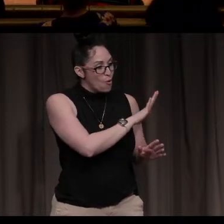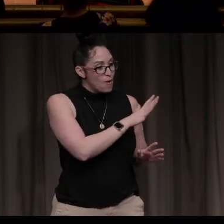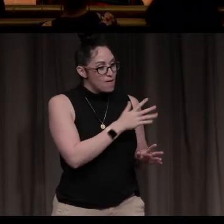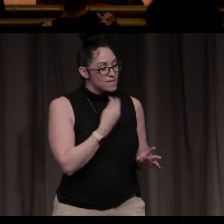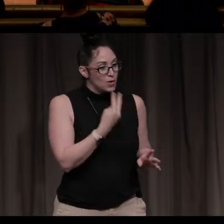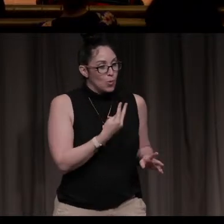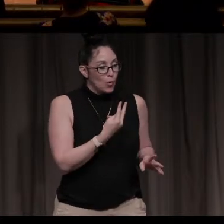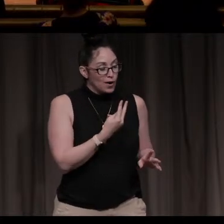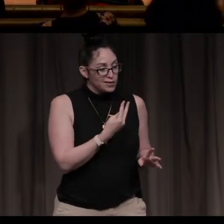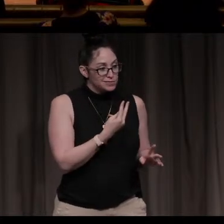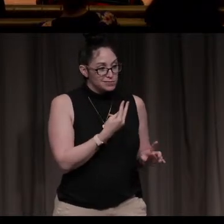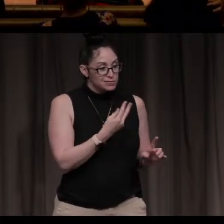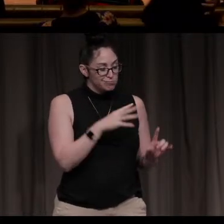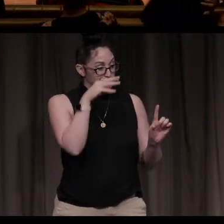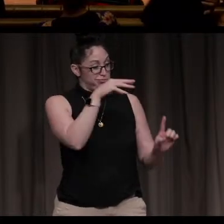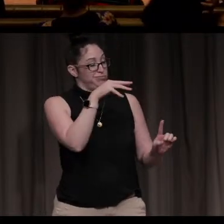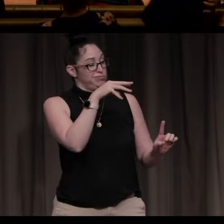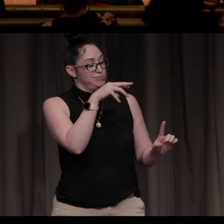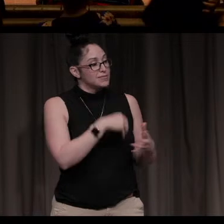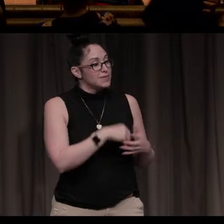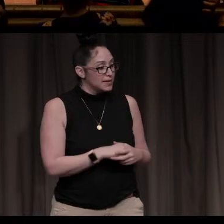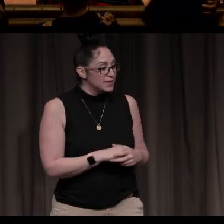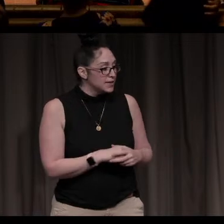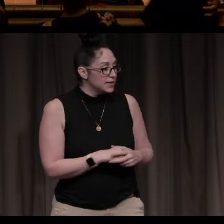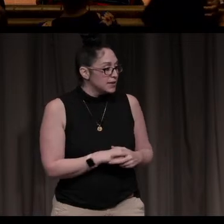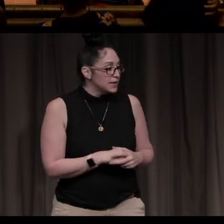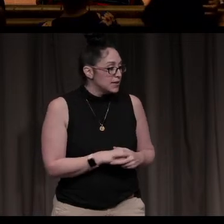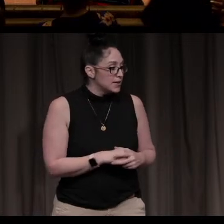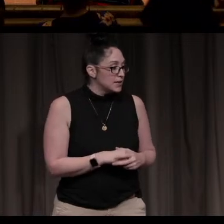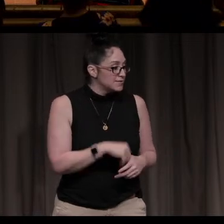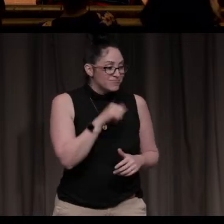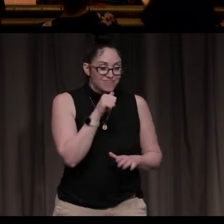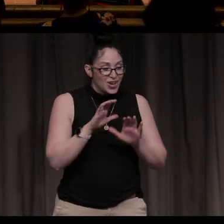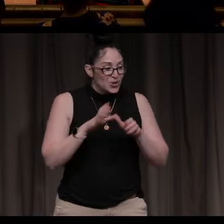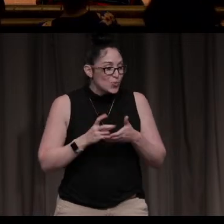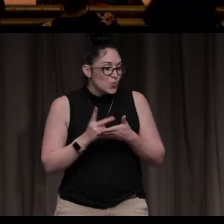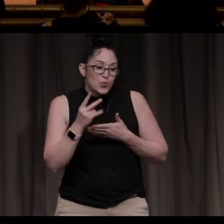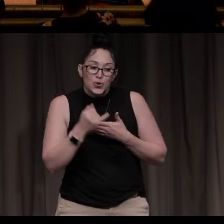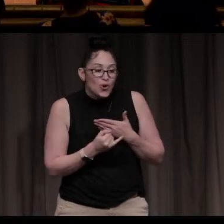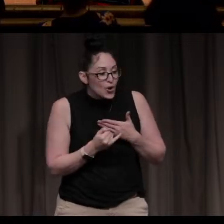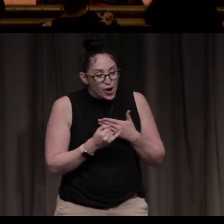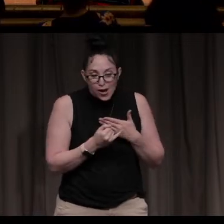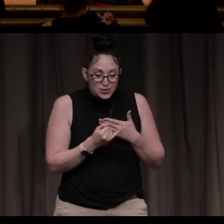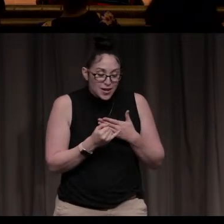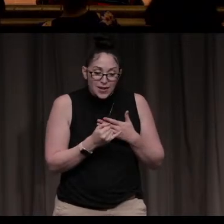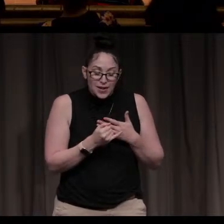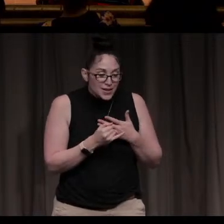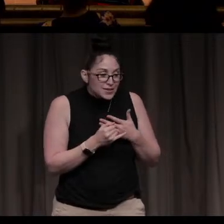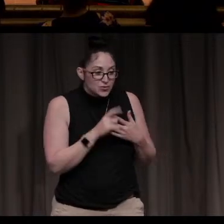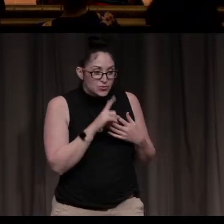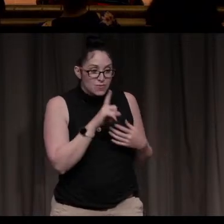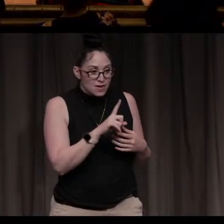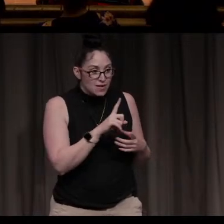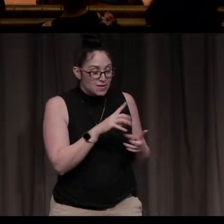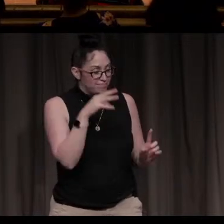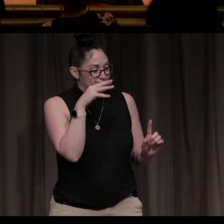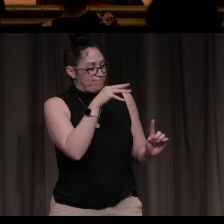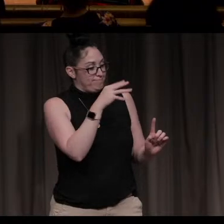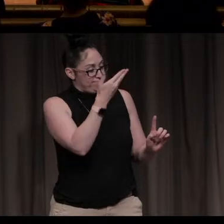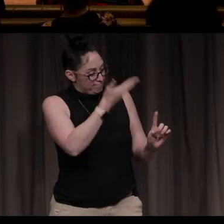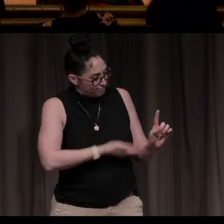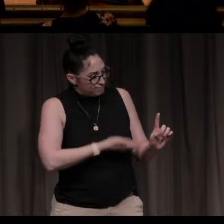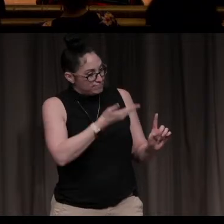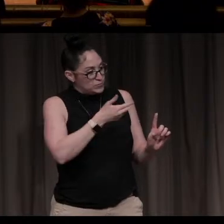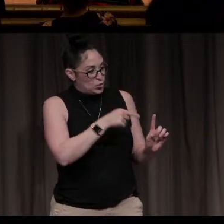we're giving. It's not a group project where you can't really name it. So I think that's, it